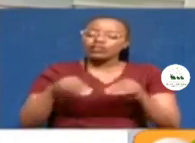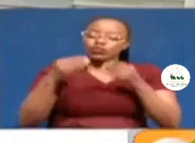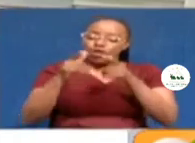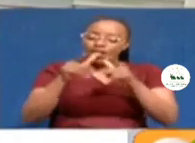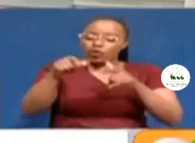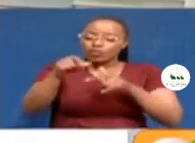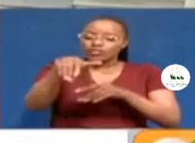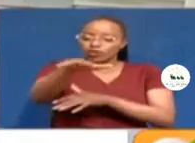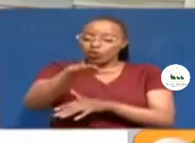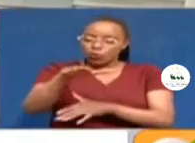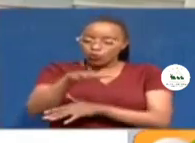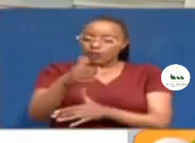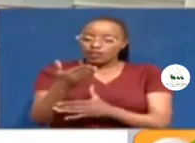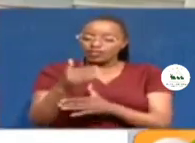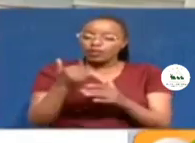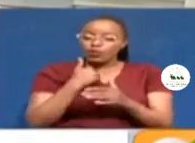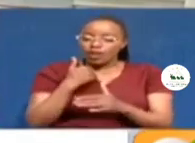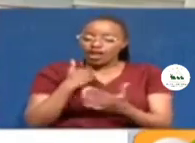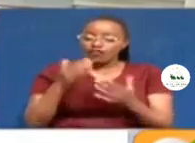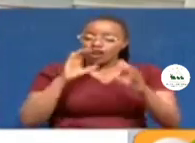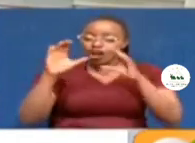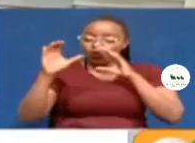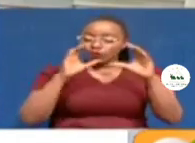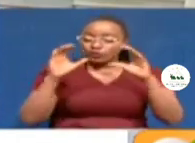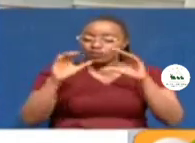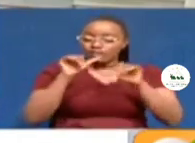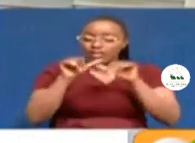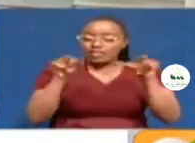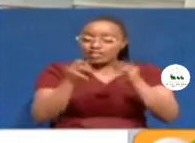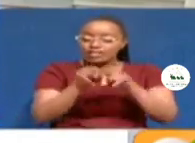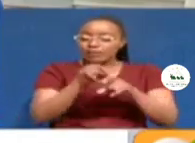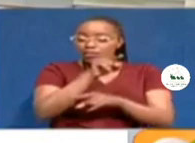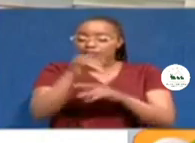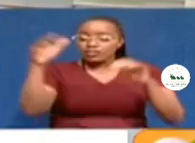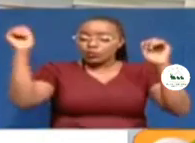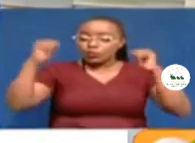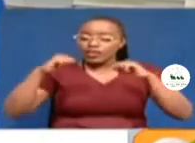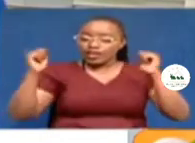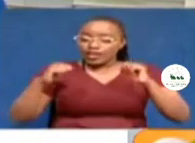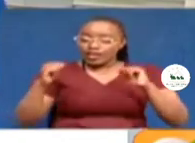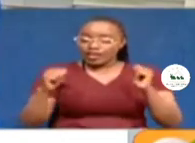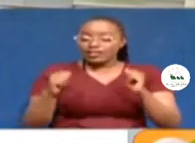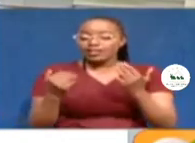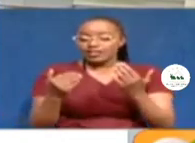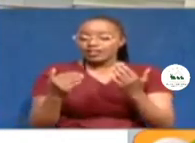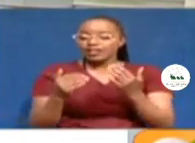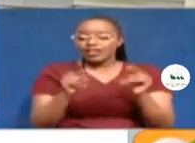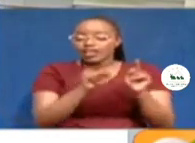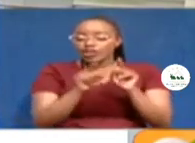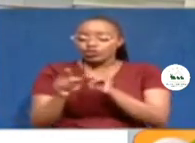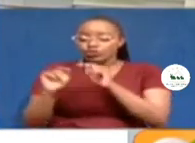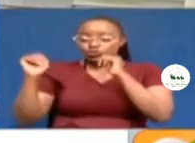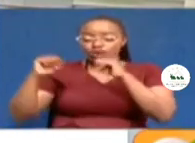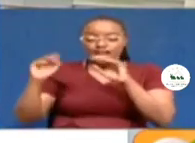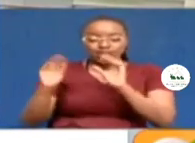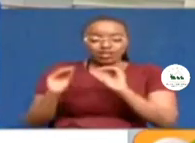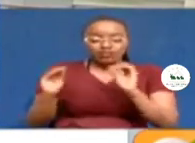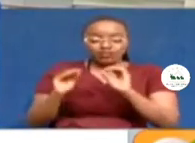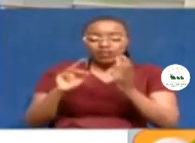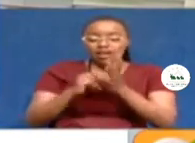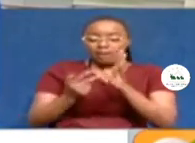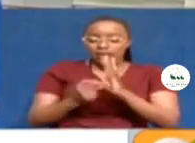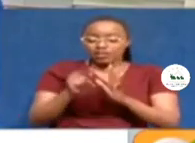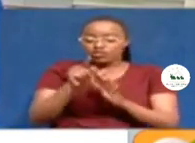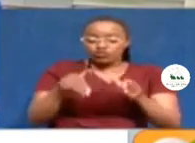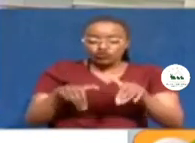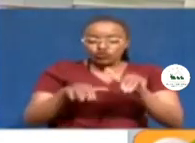space. Let us have conversations of this kind. Let us agree to disagree, but let us not take